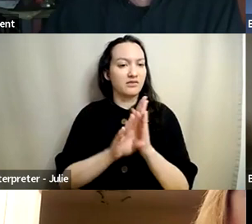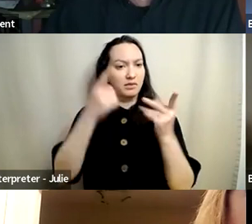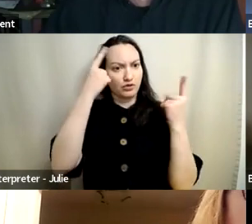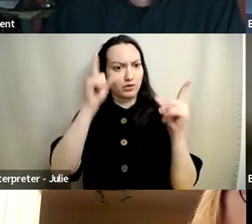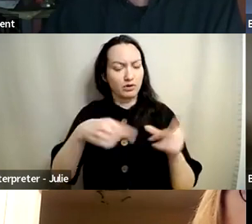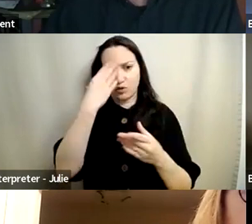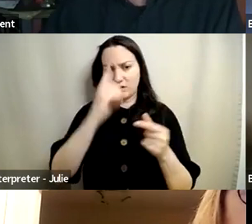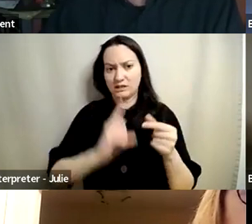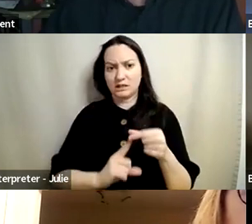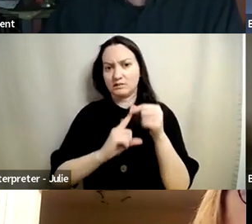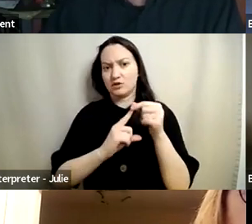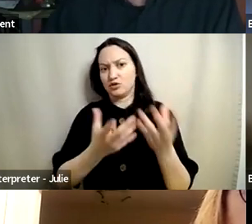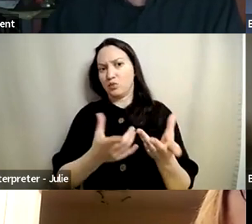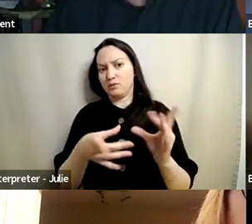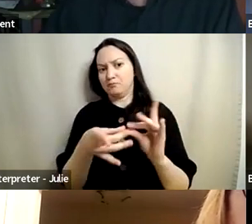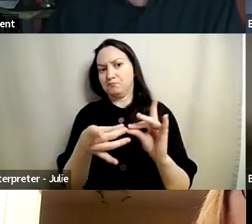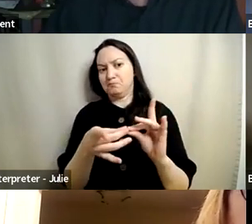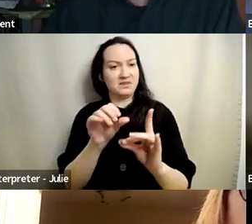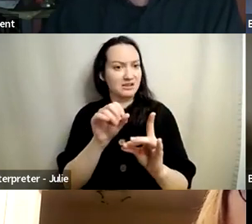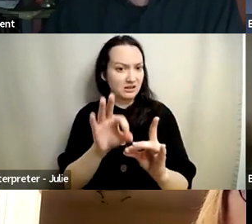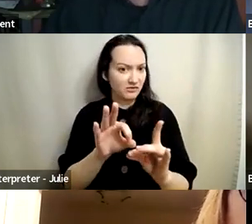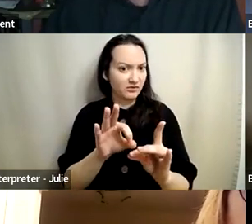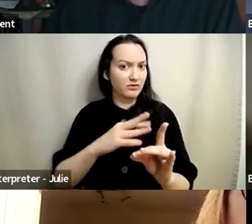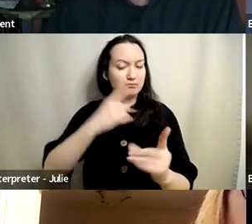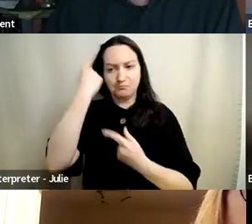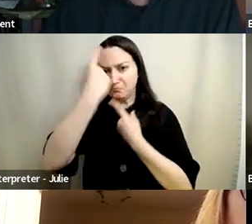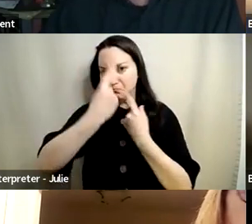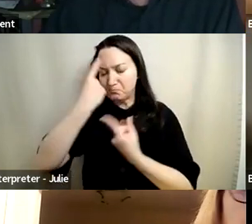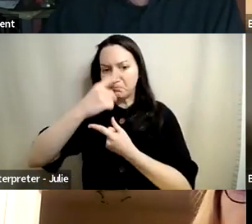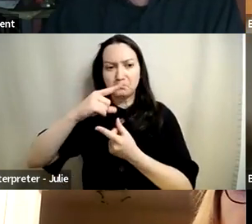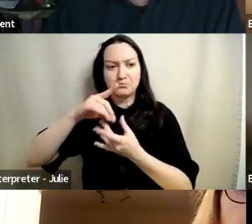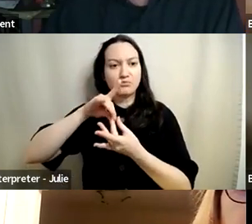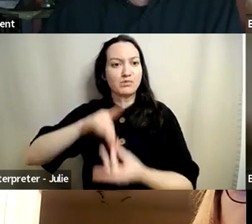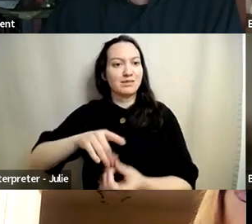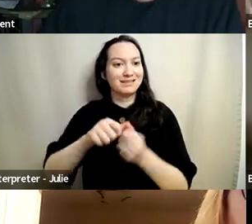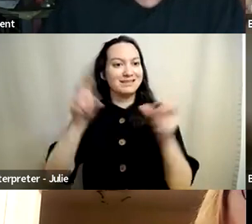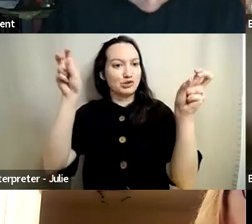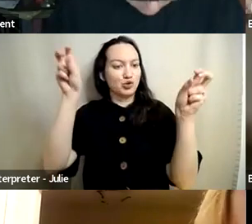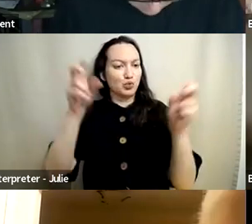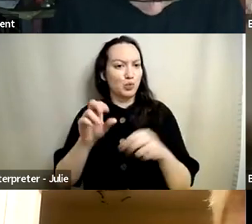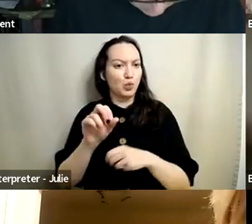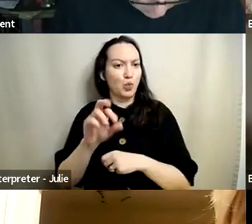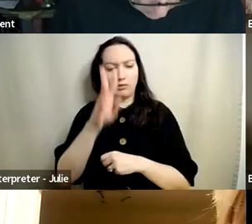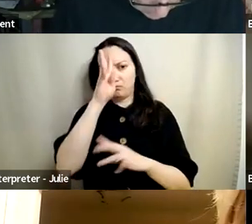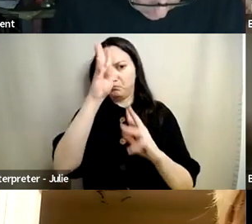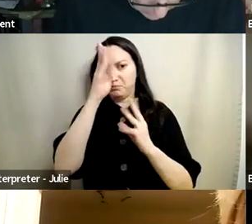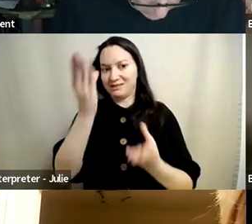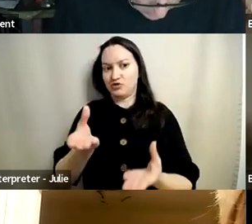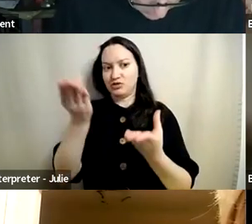something special you want to, if you've done any more thinking on this issue or have come up with any suggested